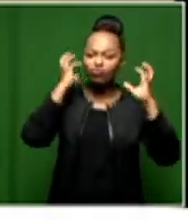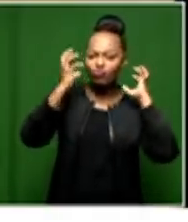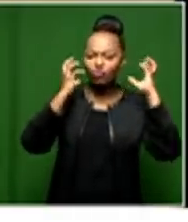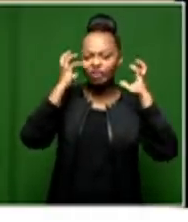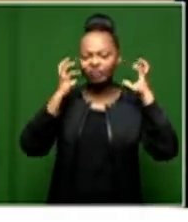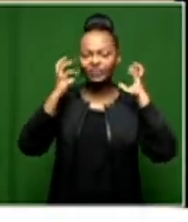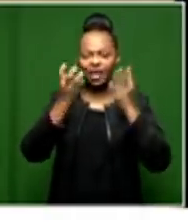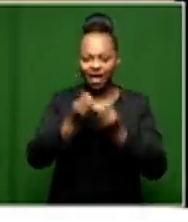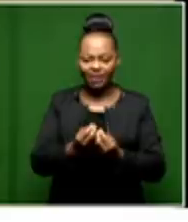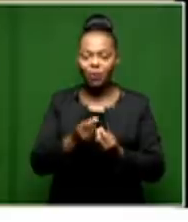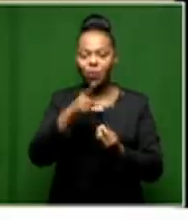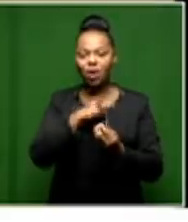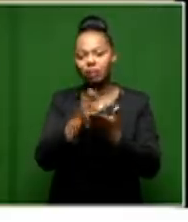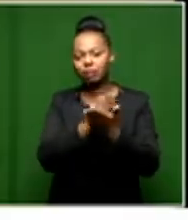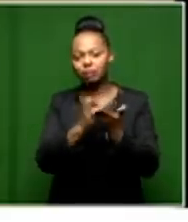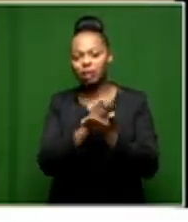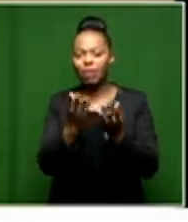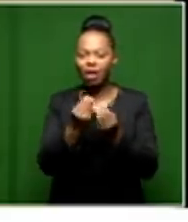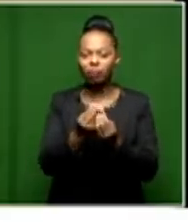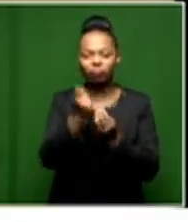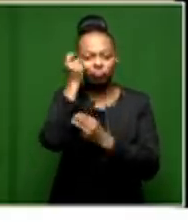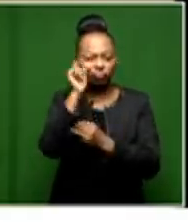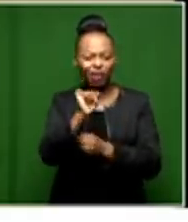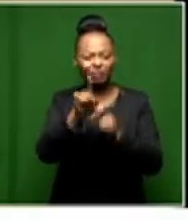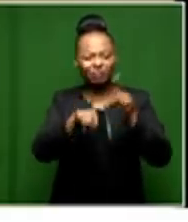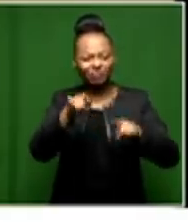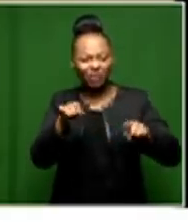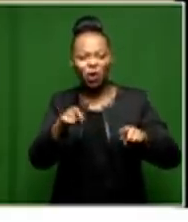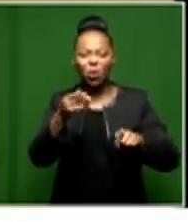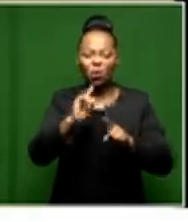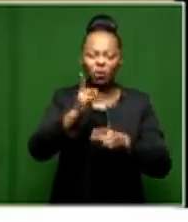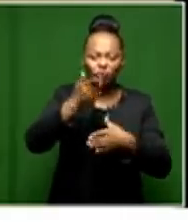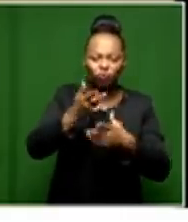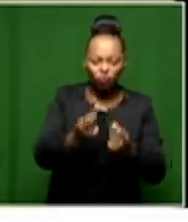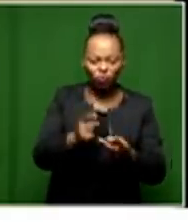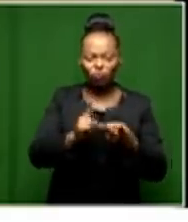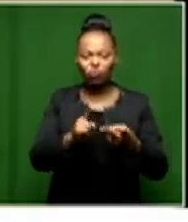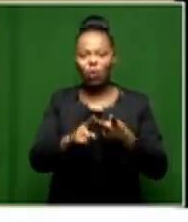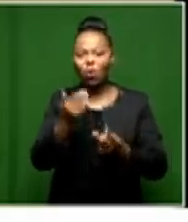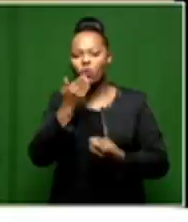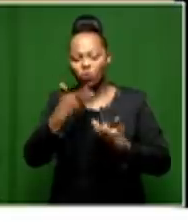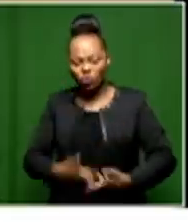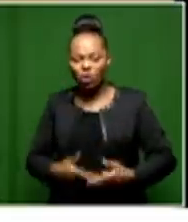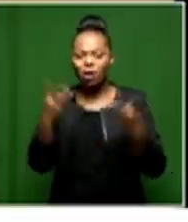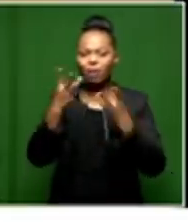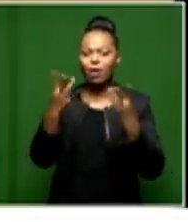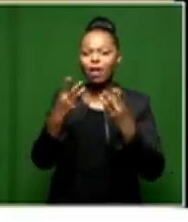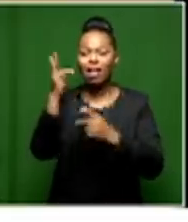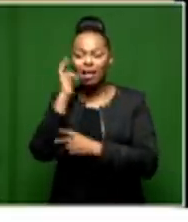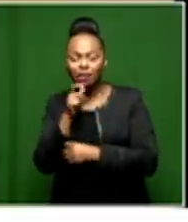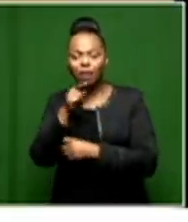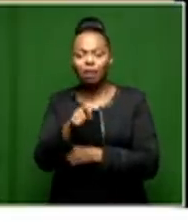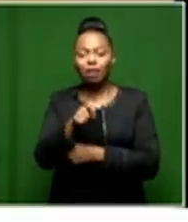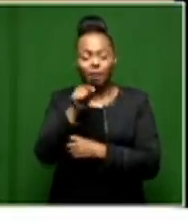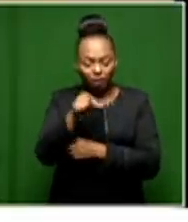a lot of people have credibility for all sorts of reasons because of what they do, who they are, and people listen to them, and they spread misinformation, and